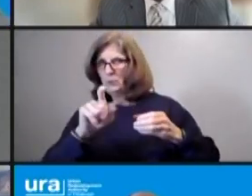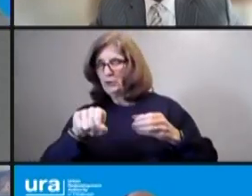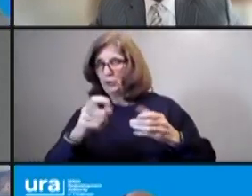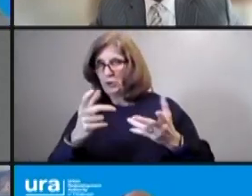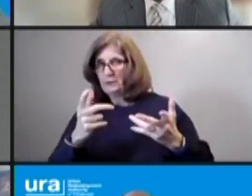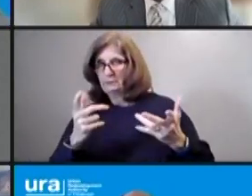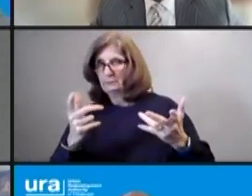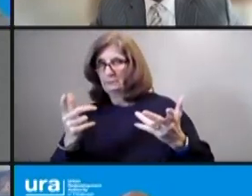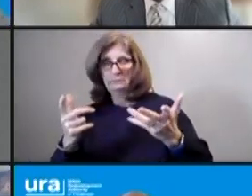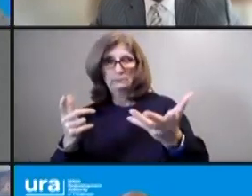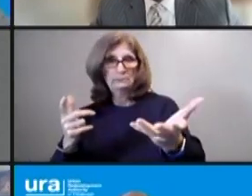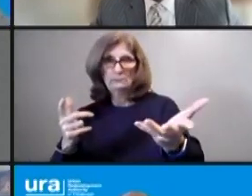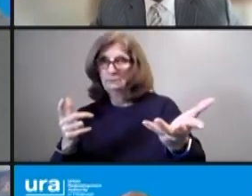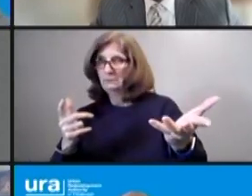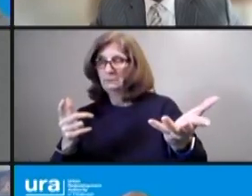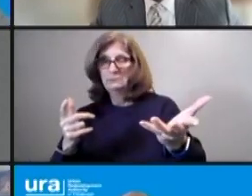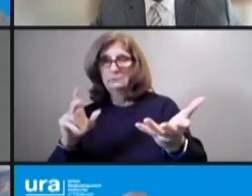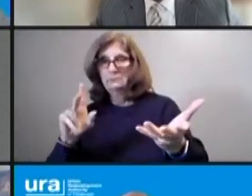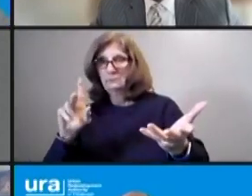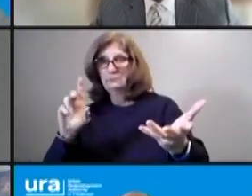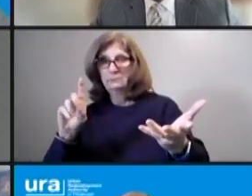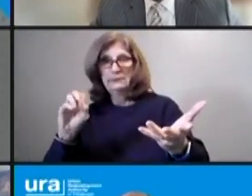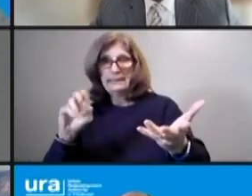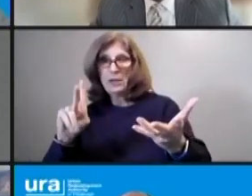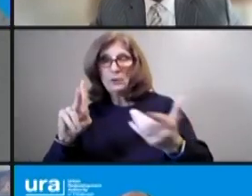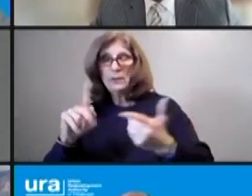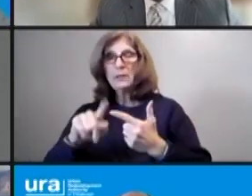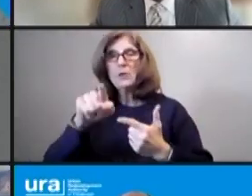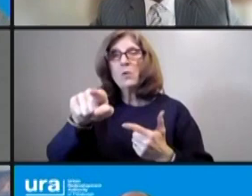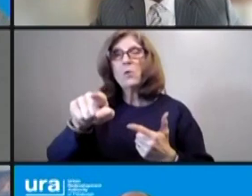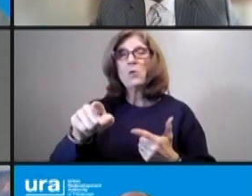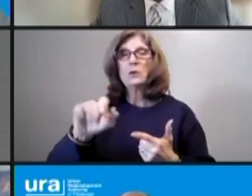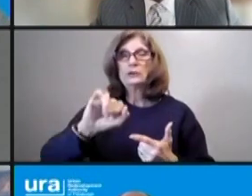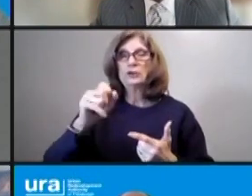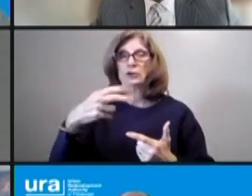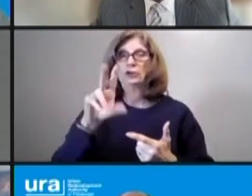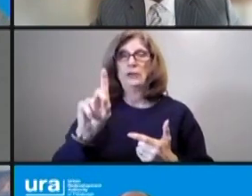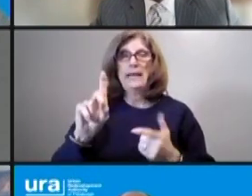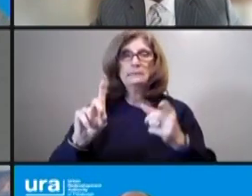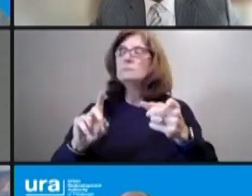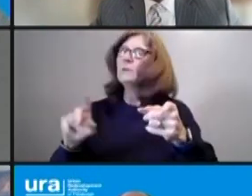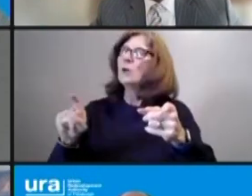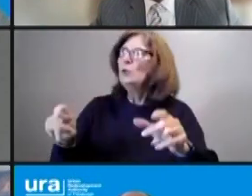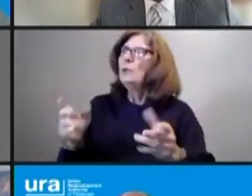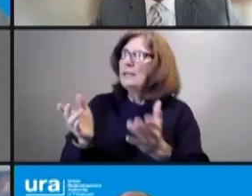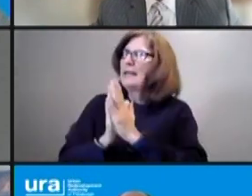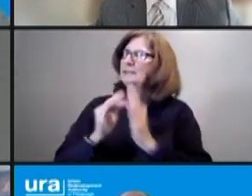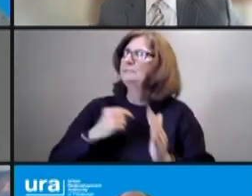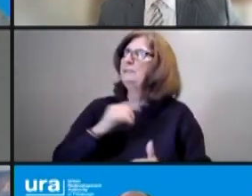to Derek or Jad? Jad or myself